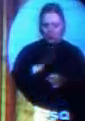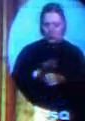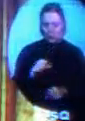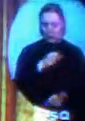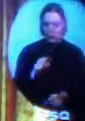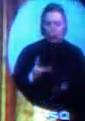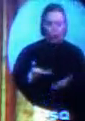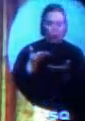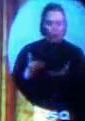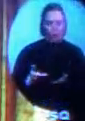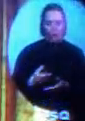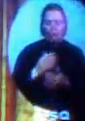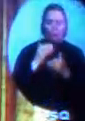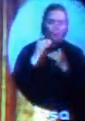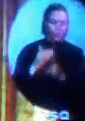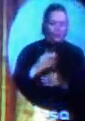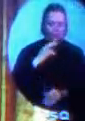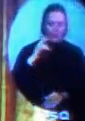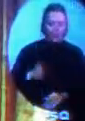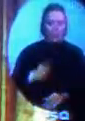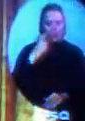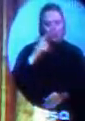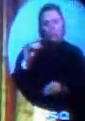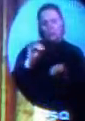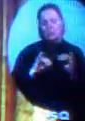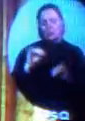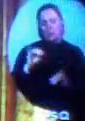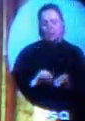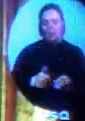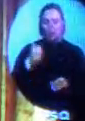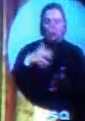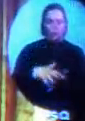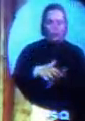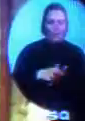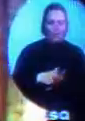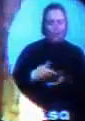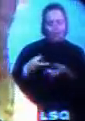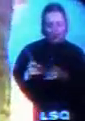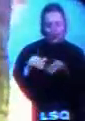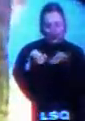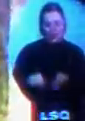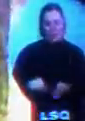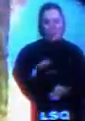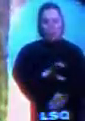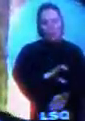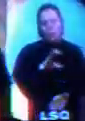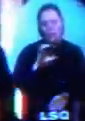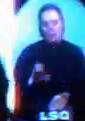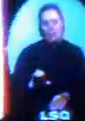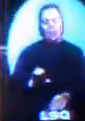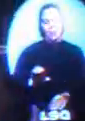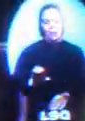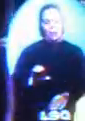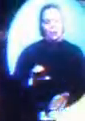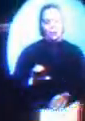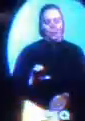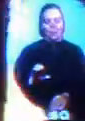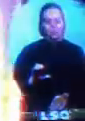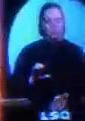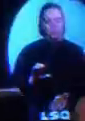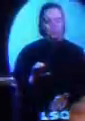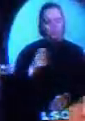the most vulnerable migrants and let them stay in Canada so they can go after those who exploit them? Honourable